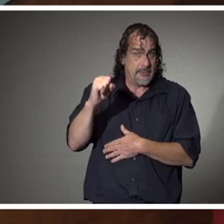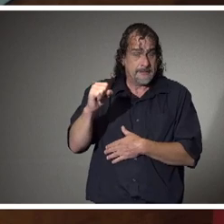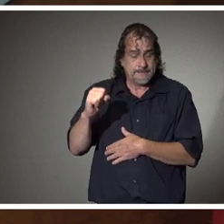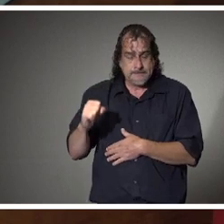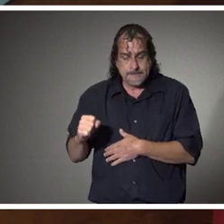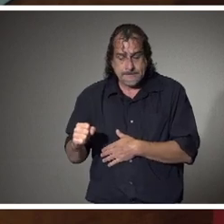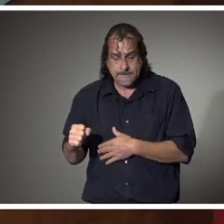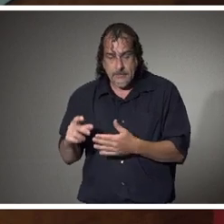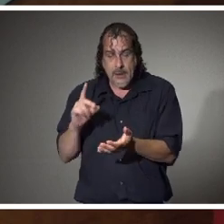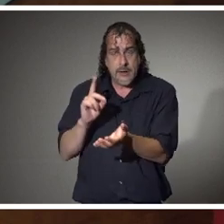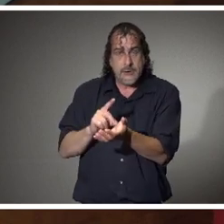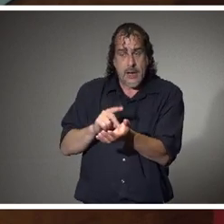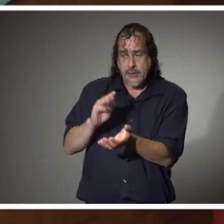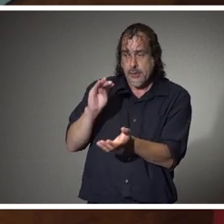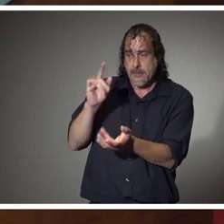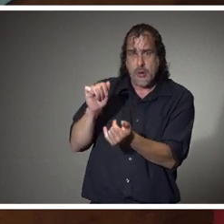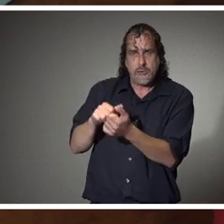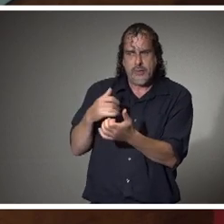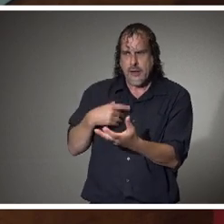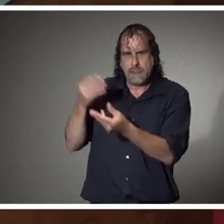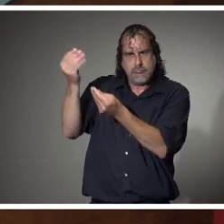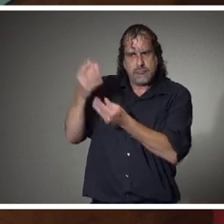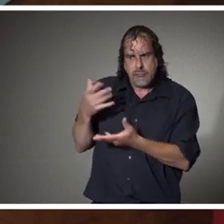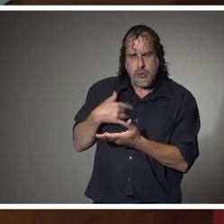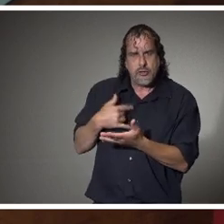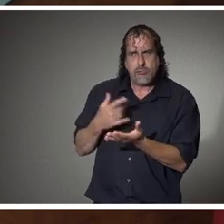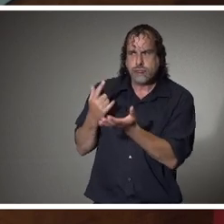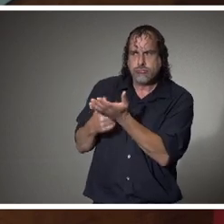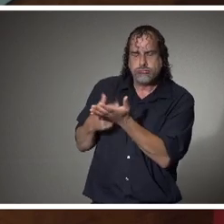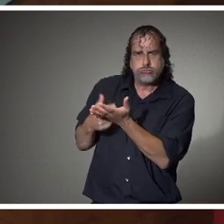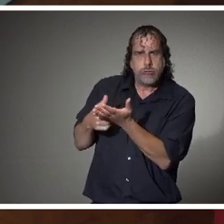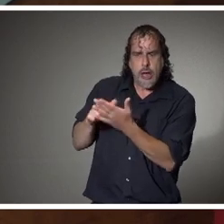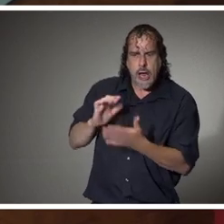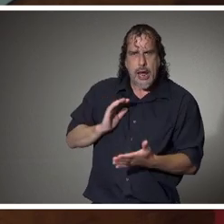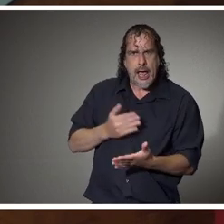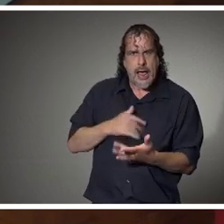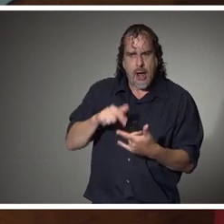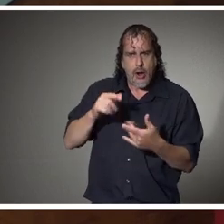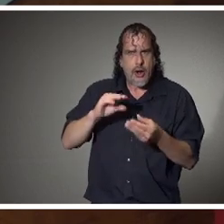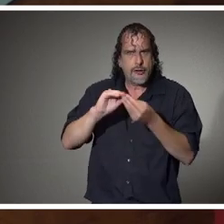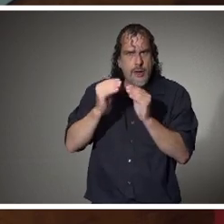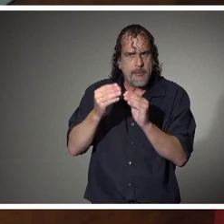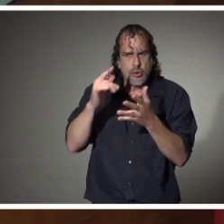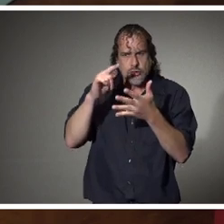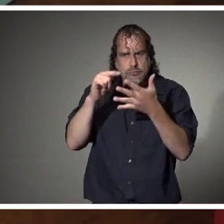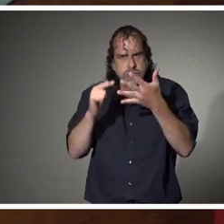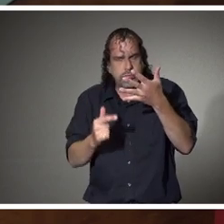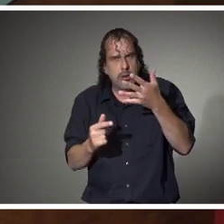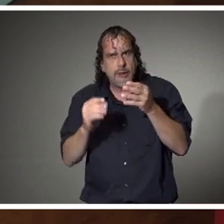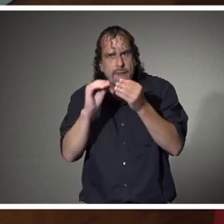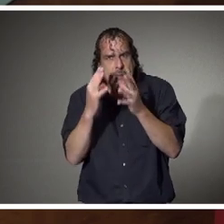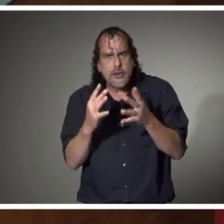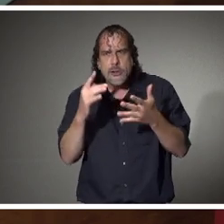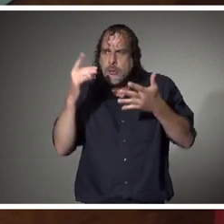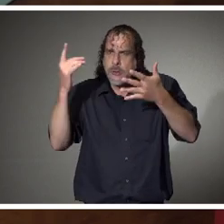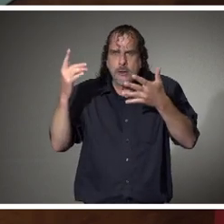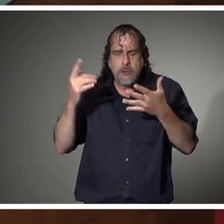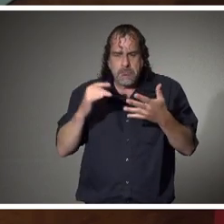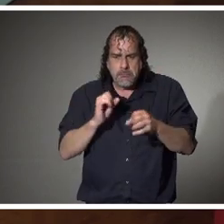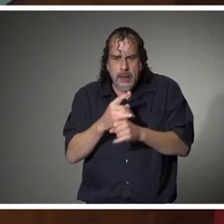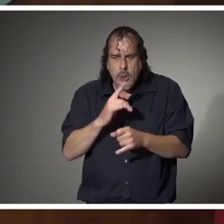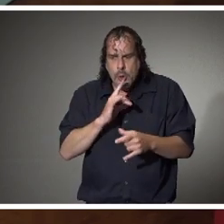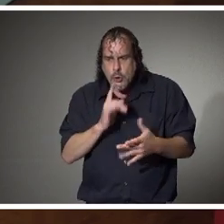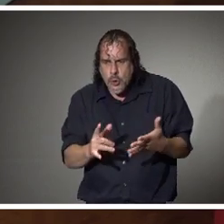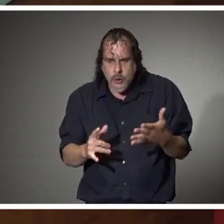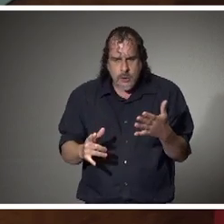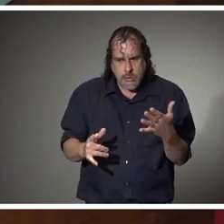instance, Dr. Burks available to us last week to have a call to talk about our data and talk about our numbers so that we could make sure that